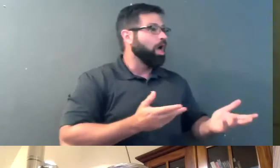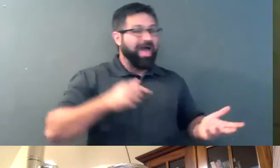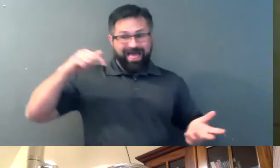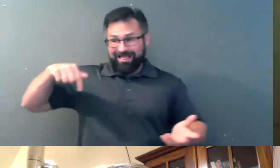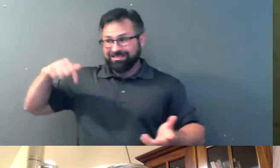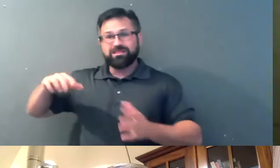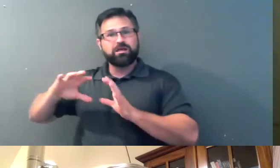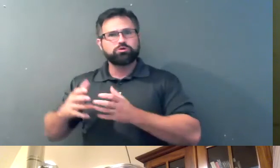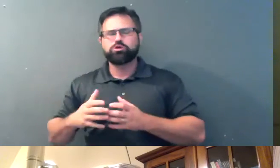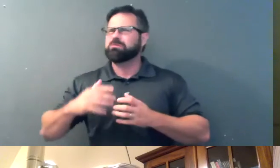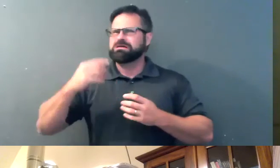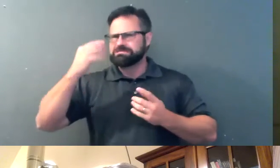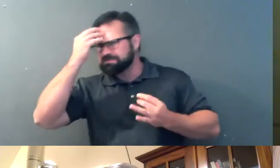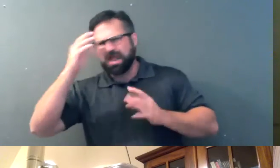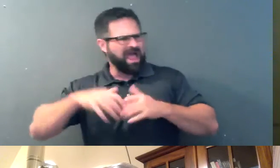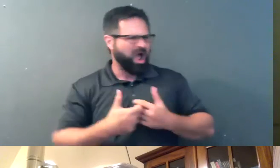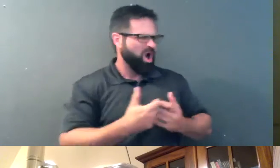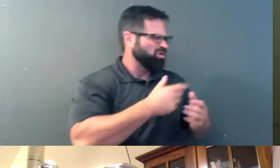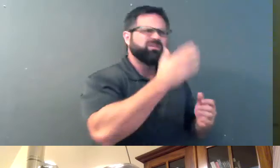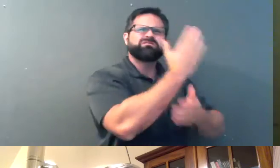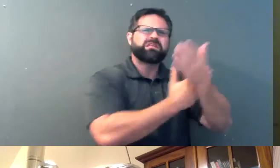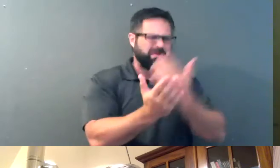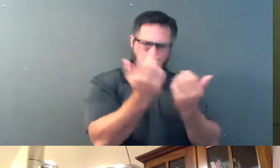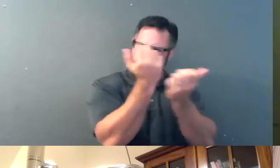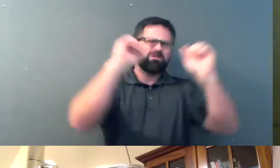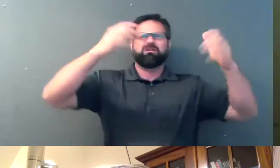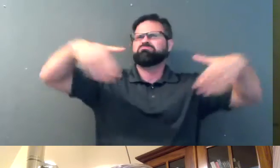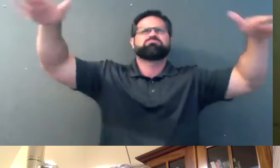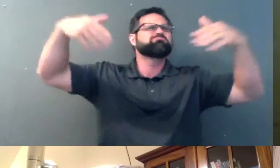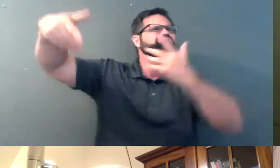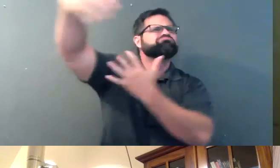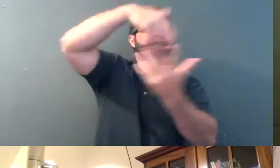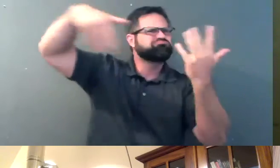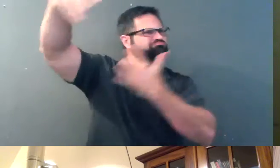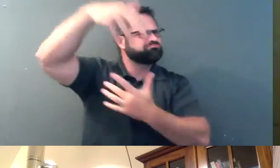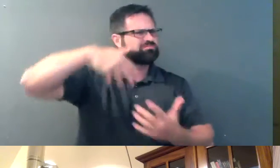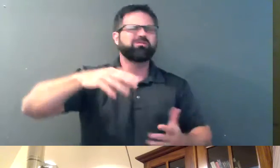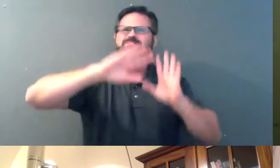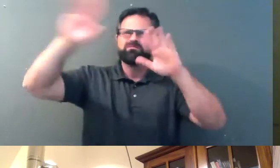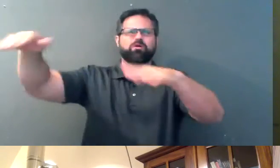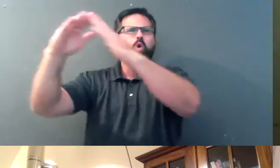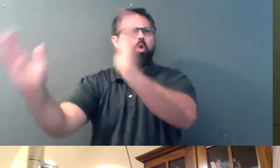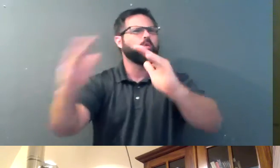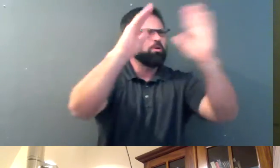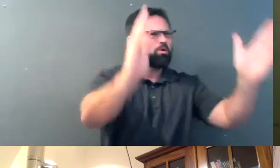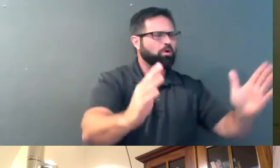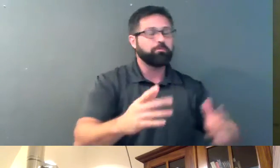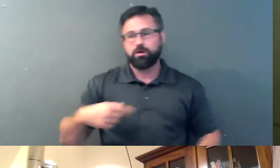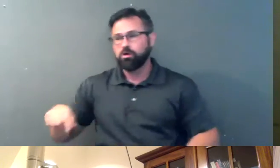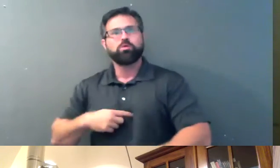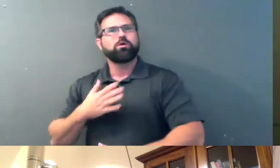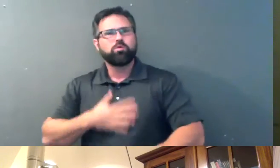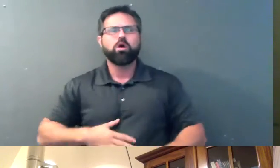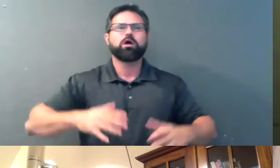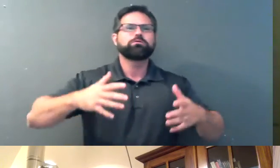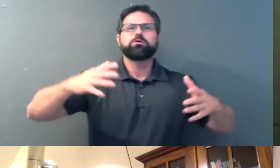relevant partners, including UN actors, civil society,